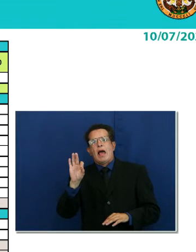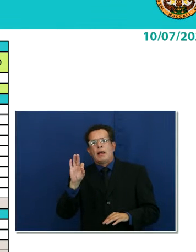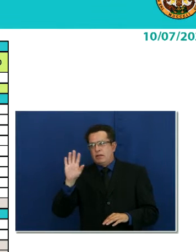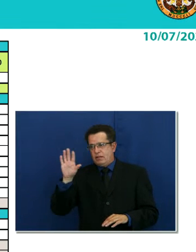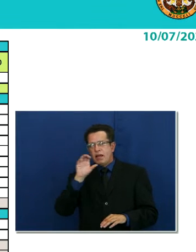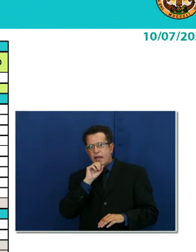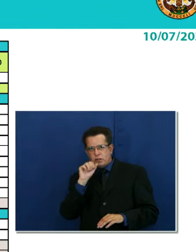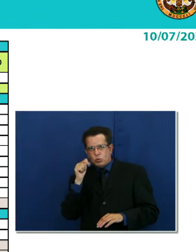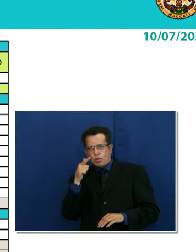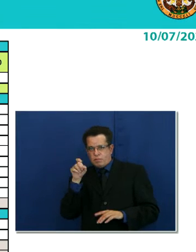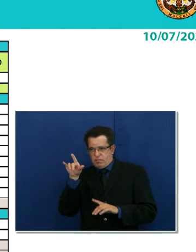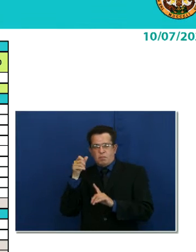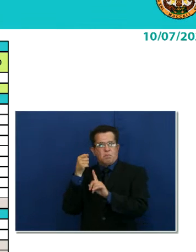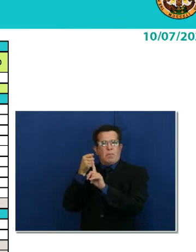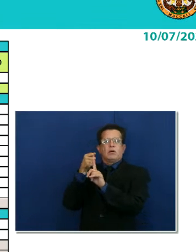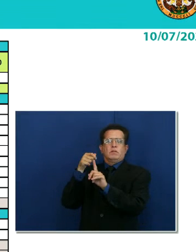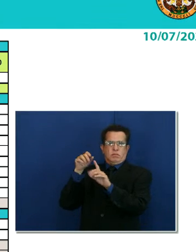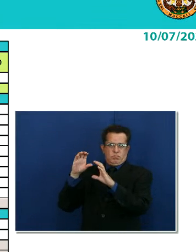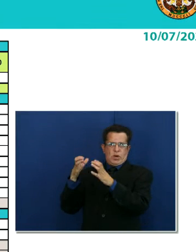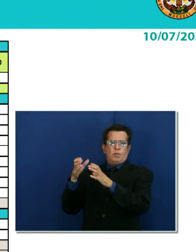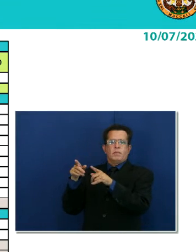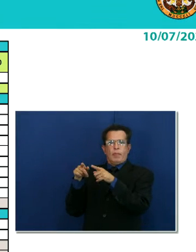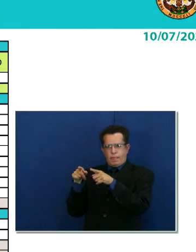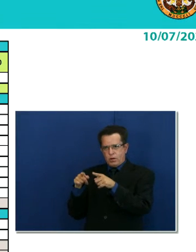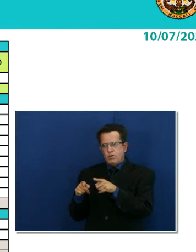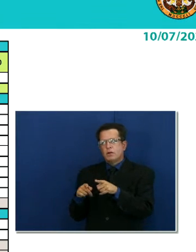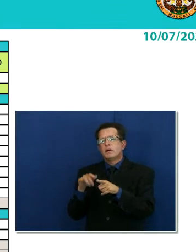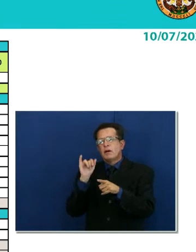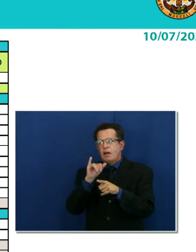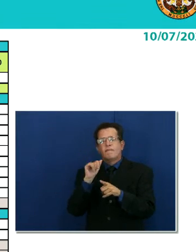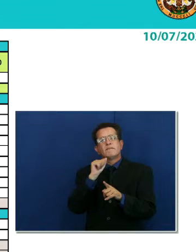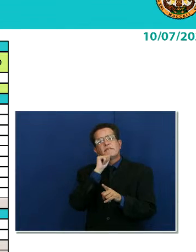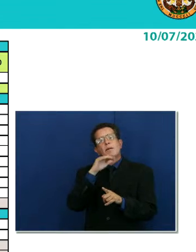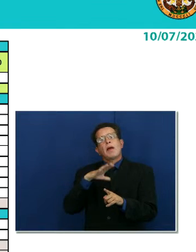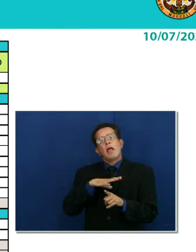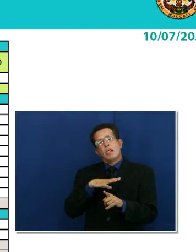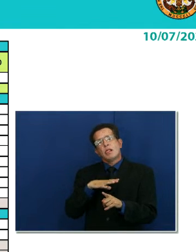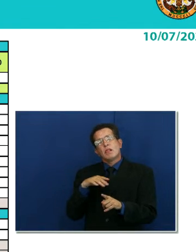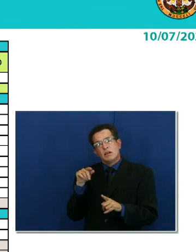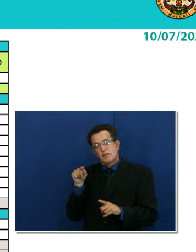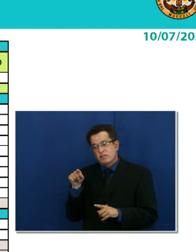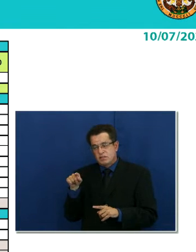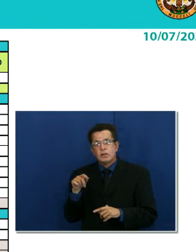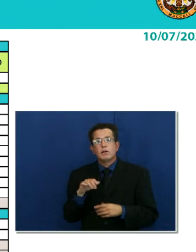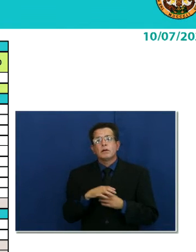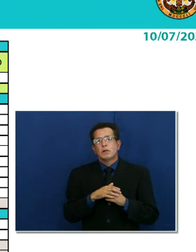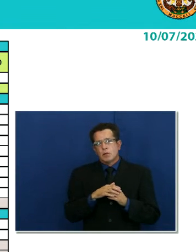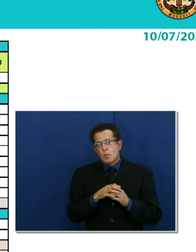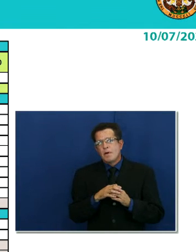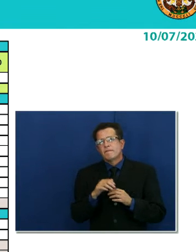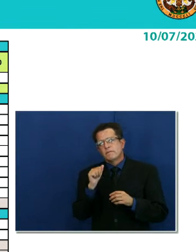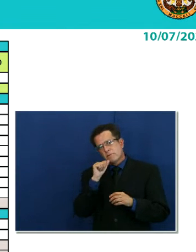age group, and this also remains. Our female